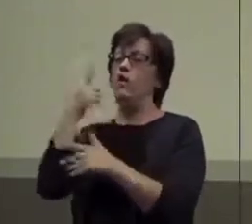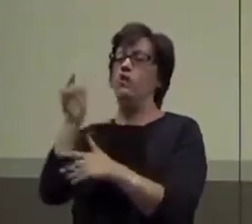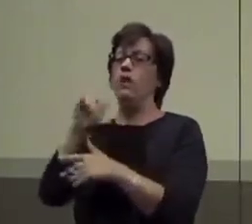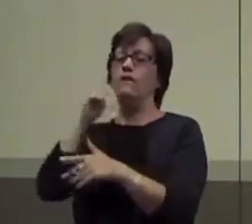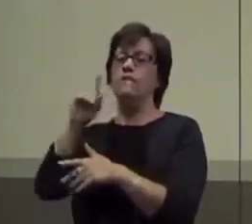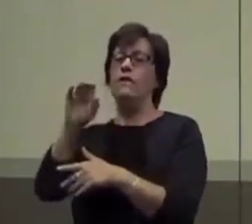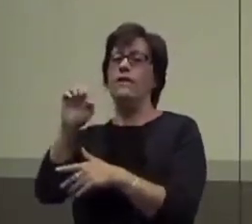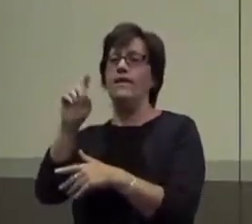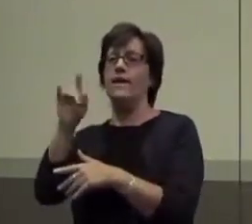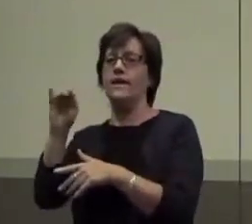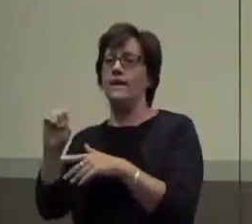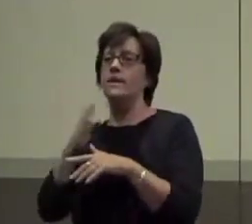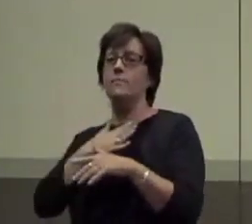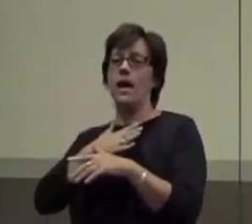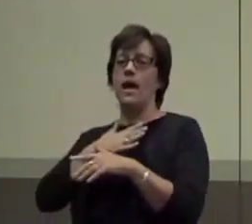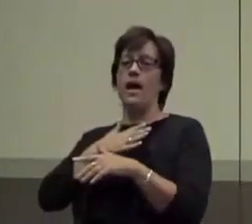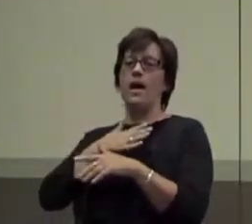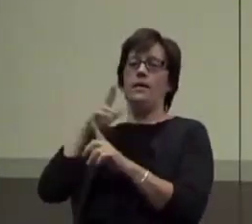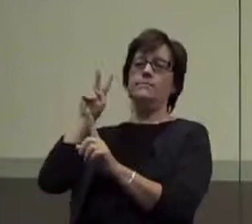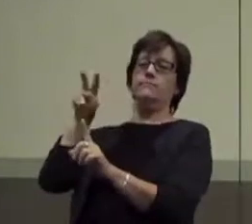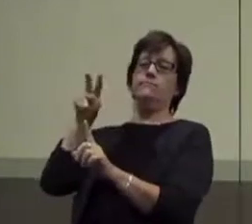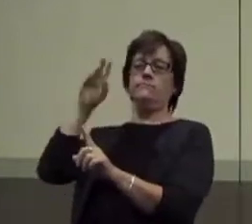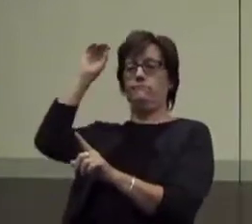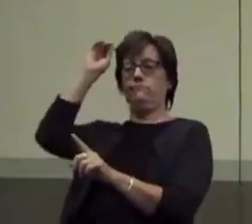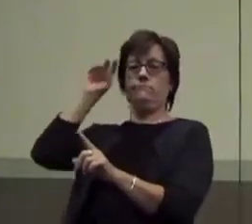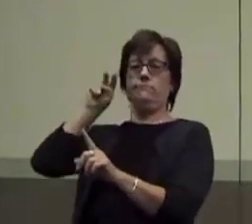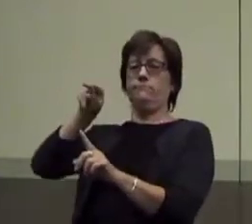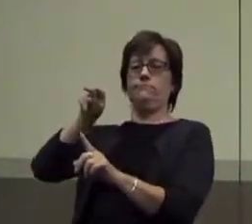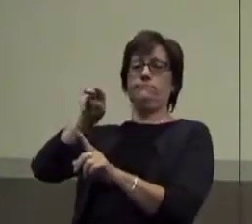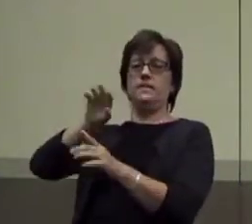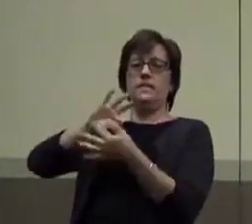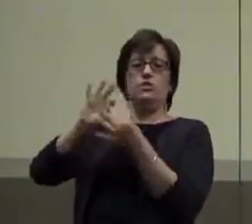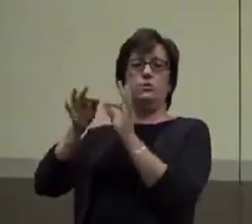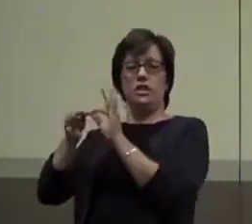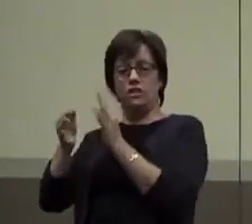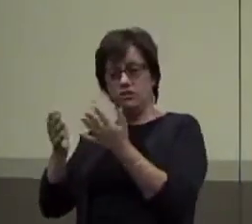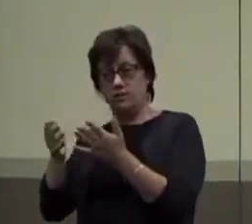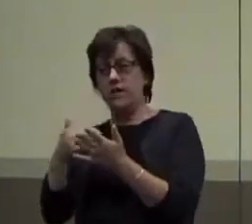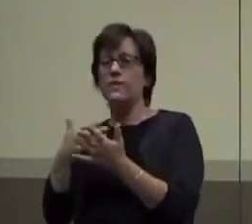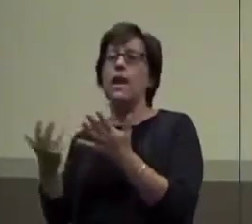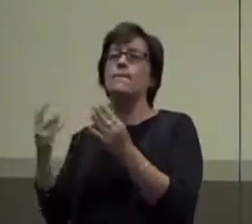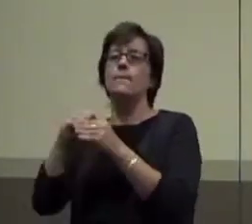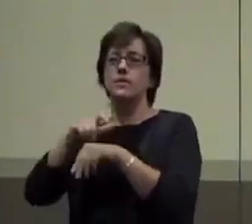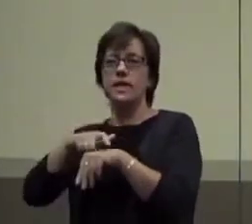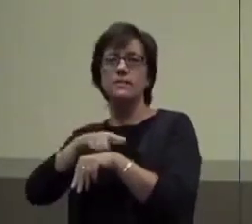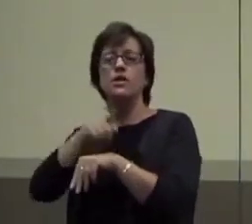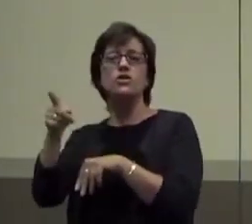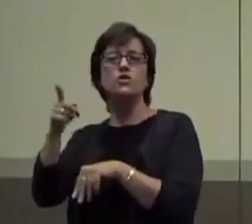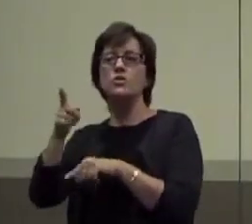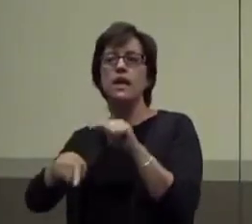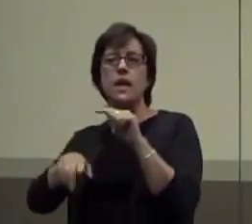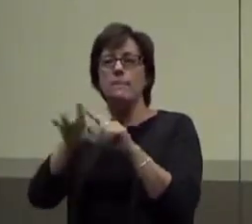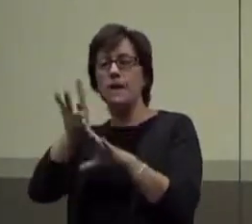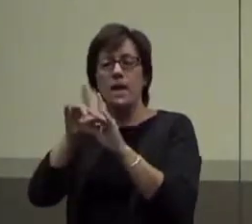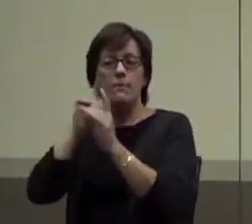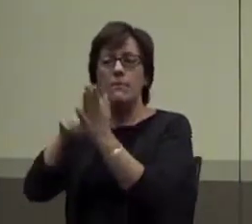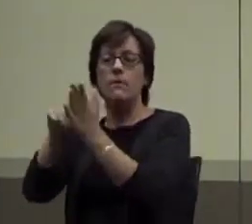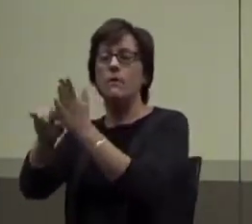this is my interpretation, and of course I had a lot more time. You're not going to be able to pick up on all these things in an